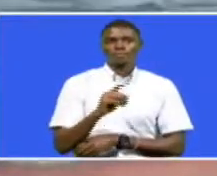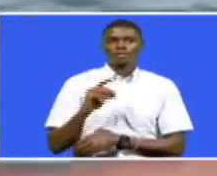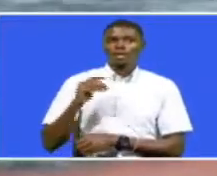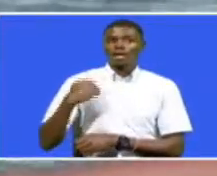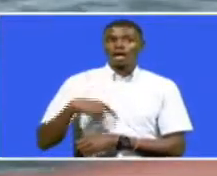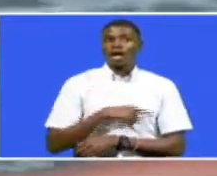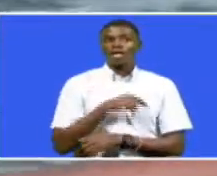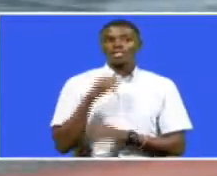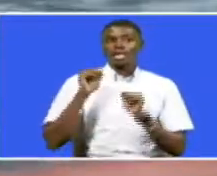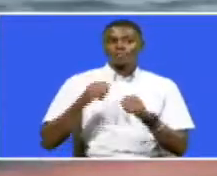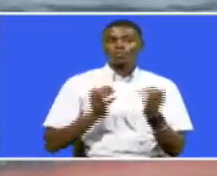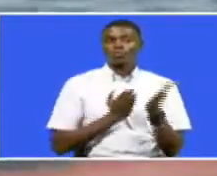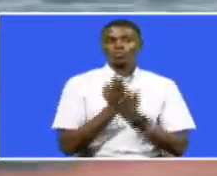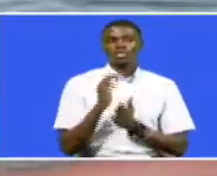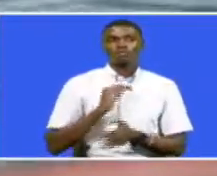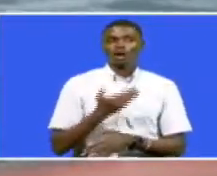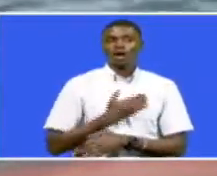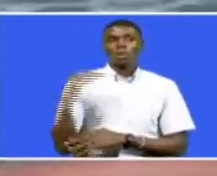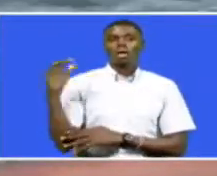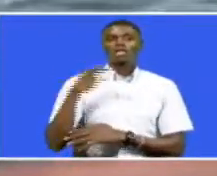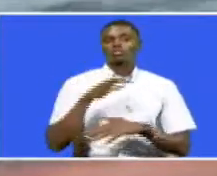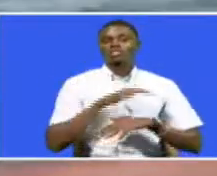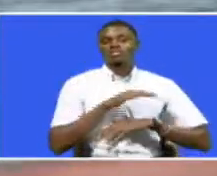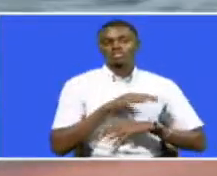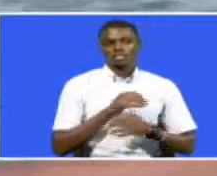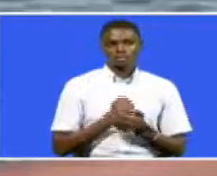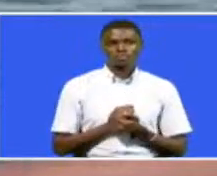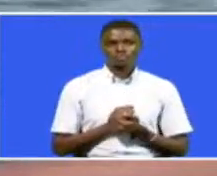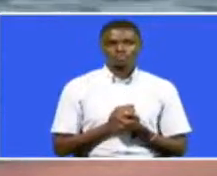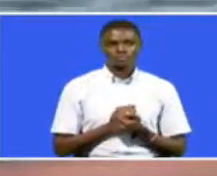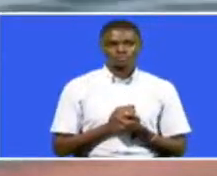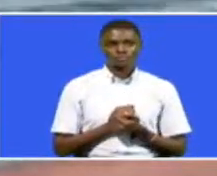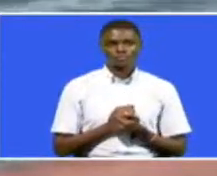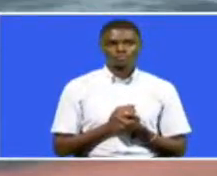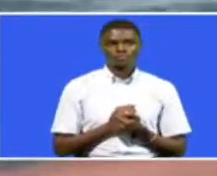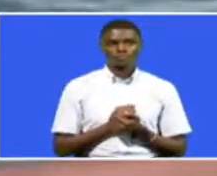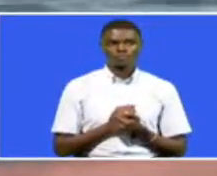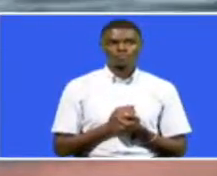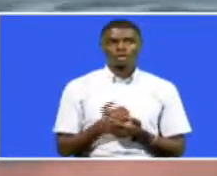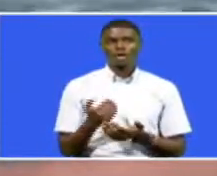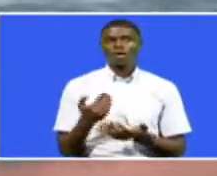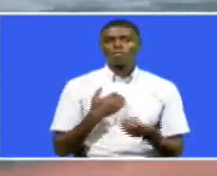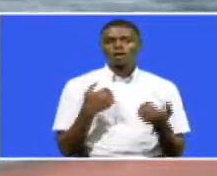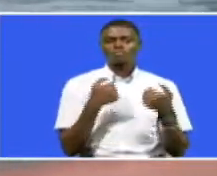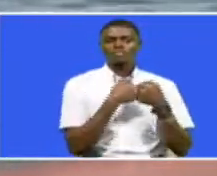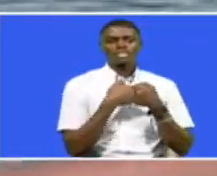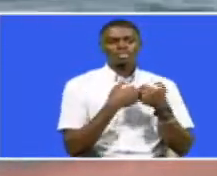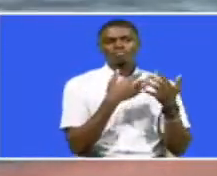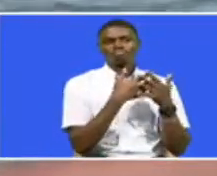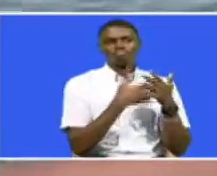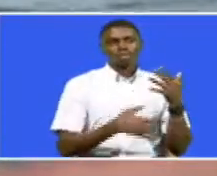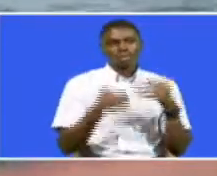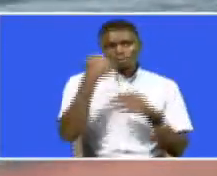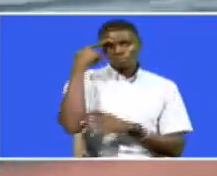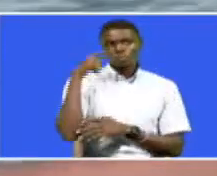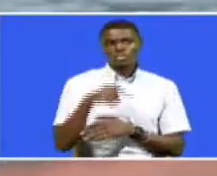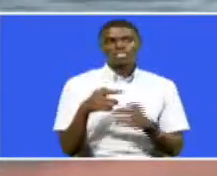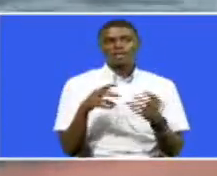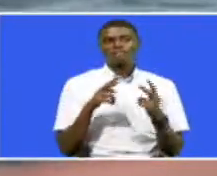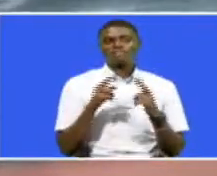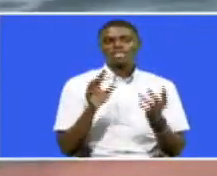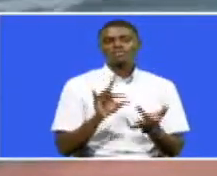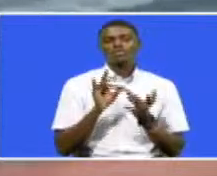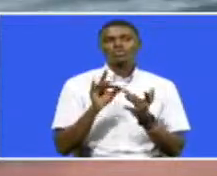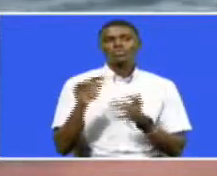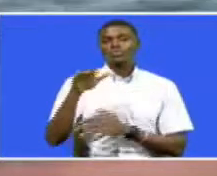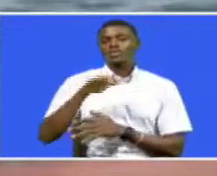we are able to serve our customers sufficiently. Of course, we'll have challenges because this is a very unique